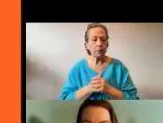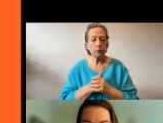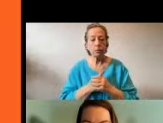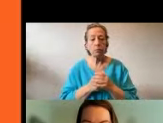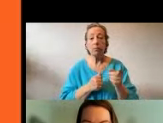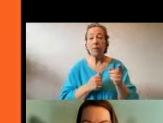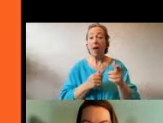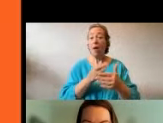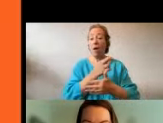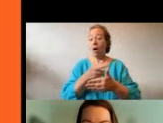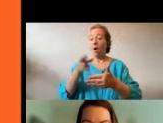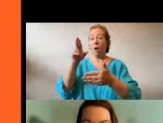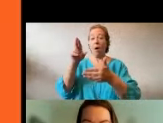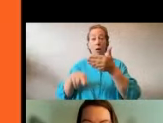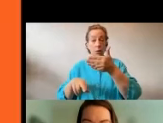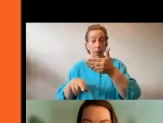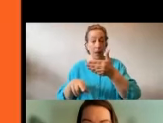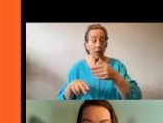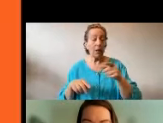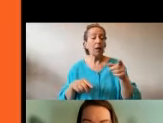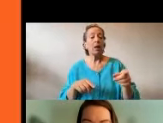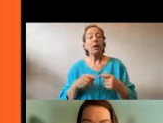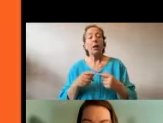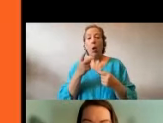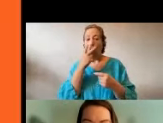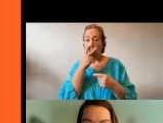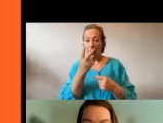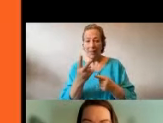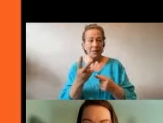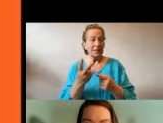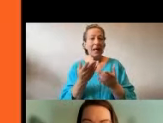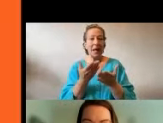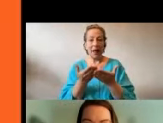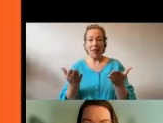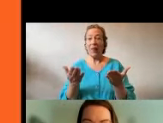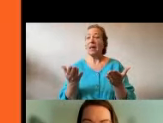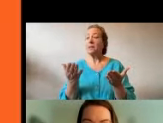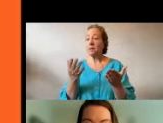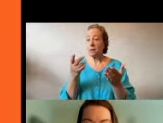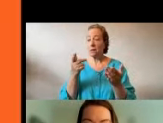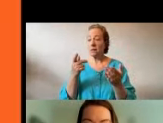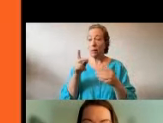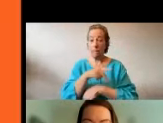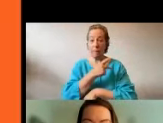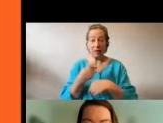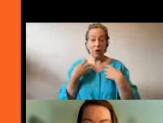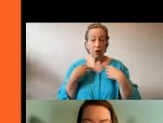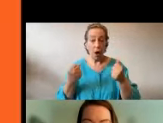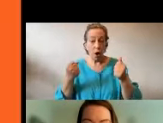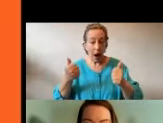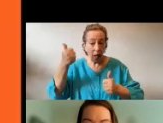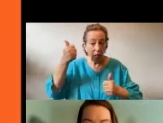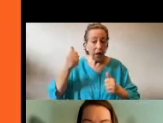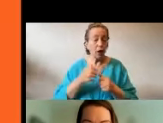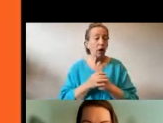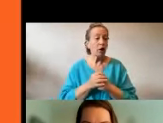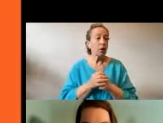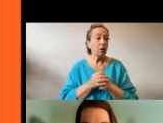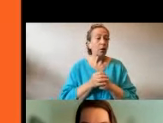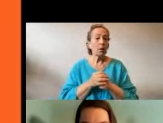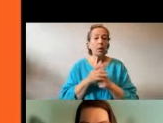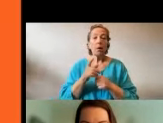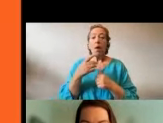activities, we see outcomes that result in healthier patients. We see outcomes that help to improve and strengthen the